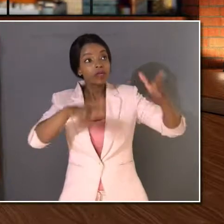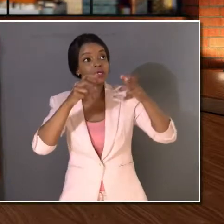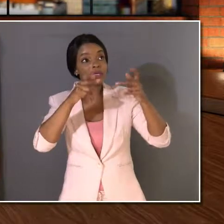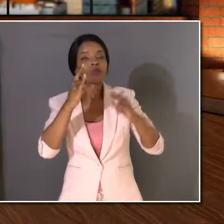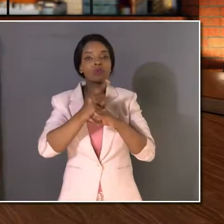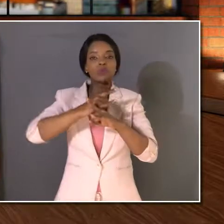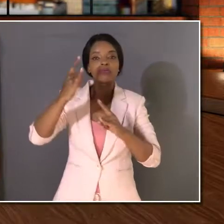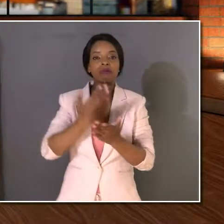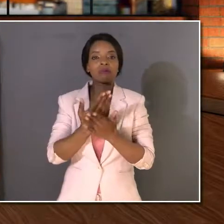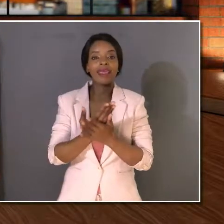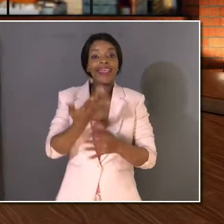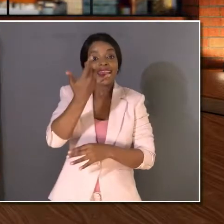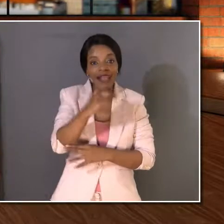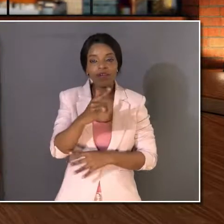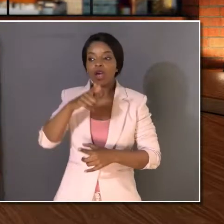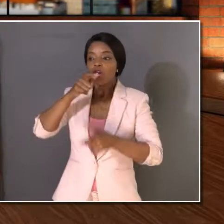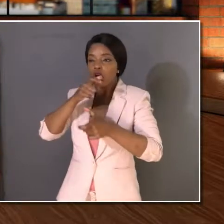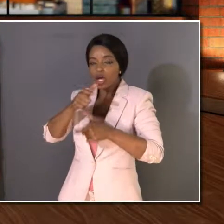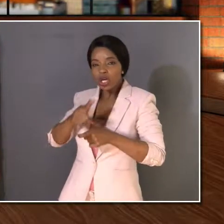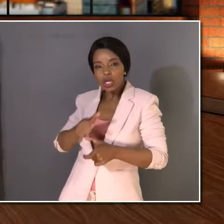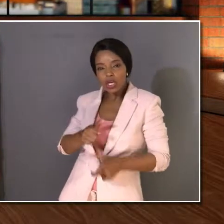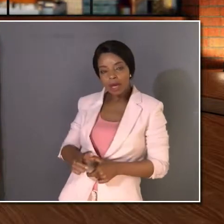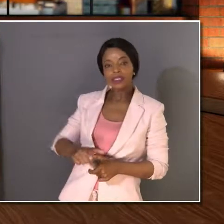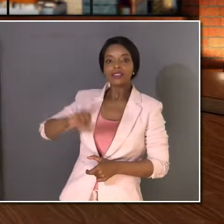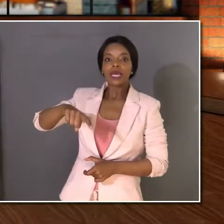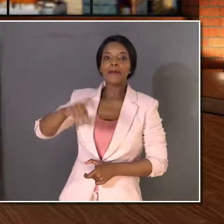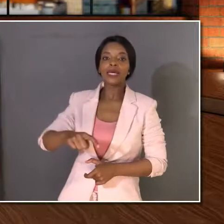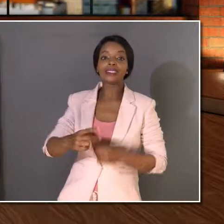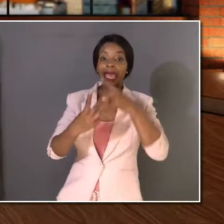that if you keep that conversation going. Please use the hashtag